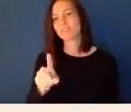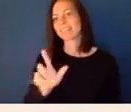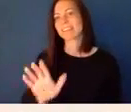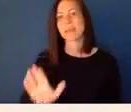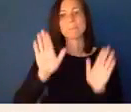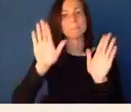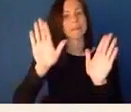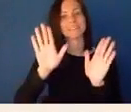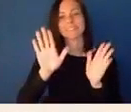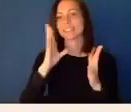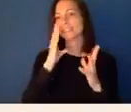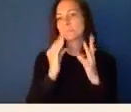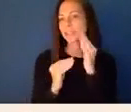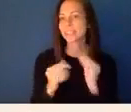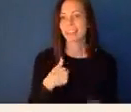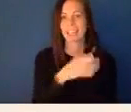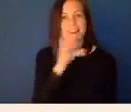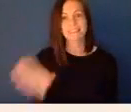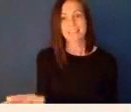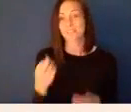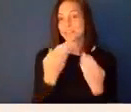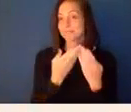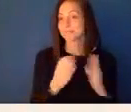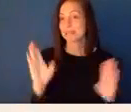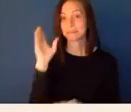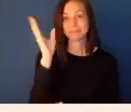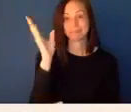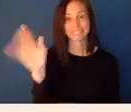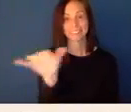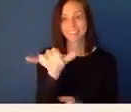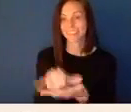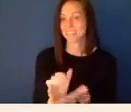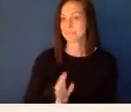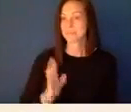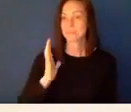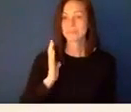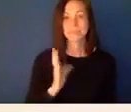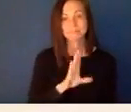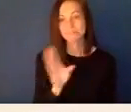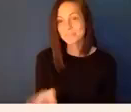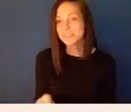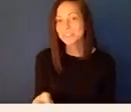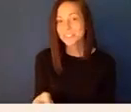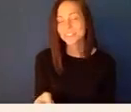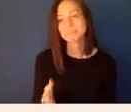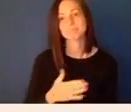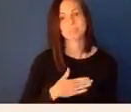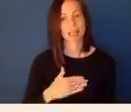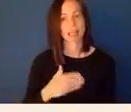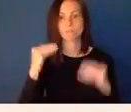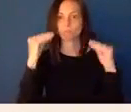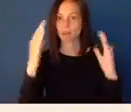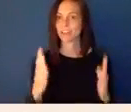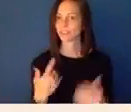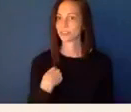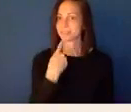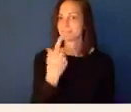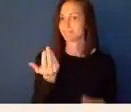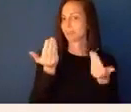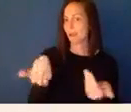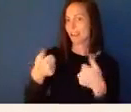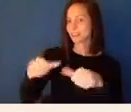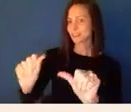really had a public speaking opportunity like that before. And my professor said, why don't you just try? And